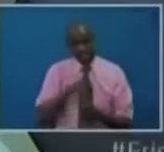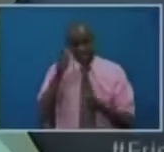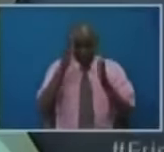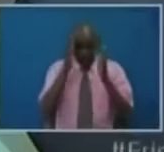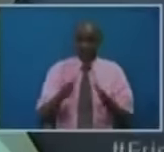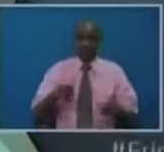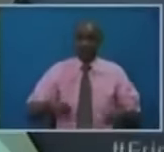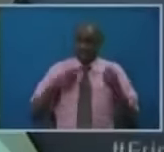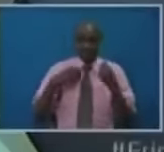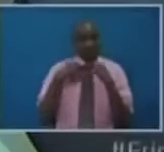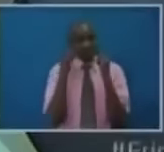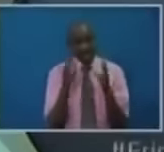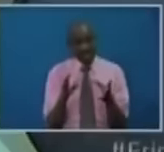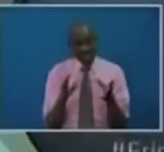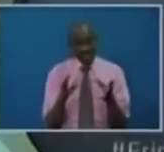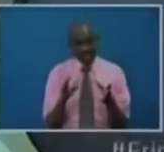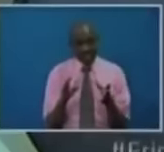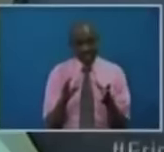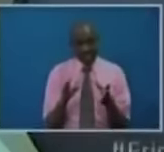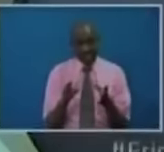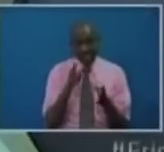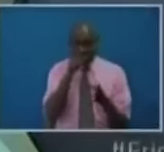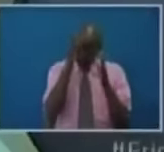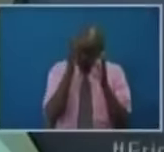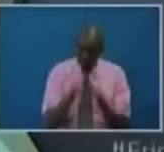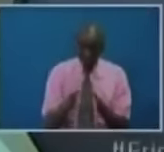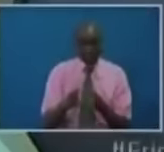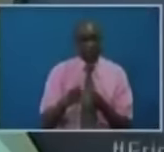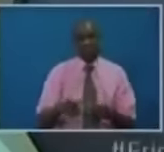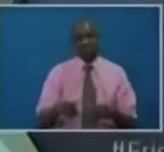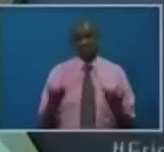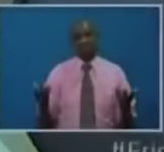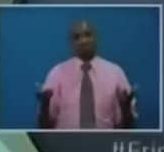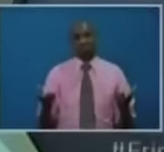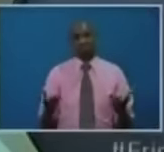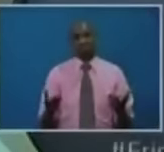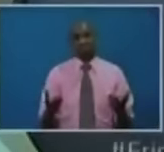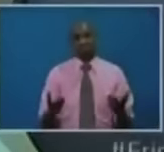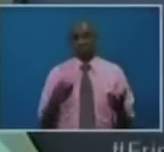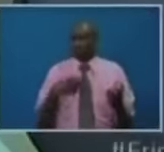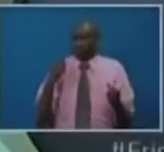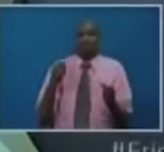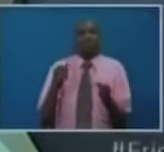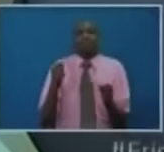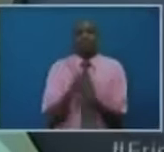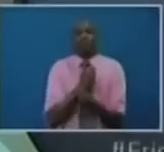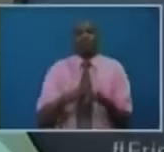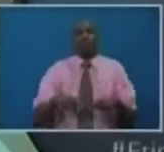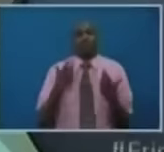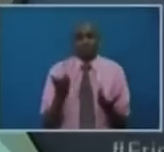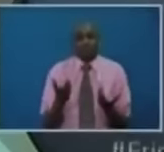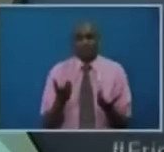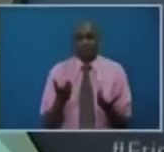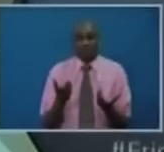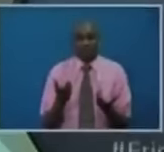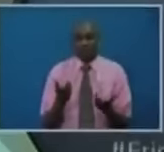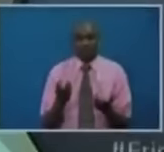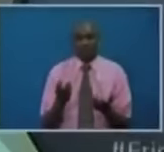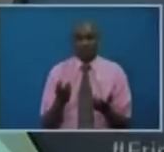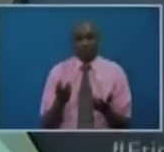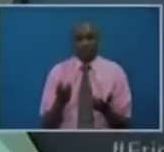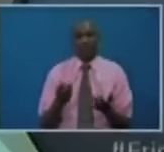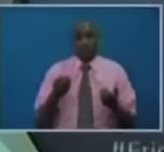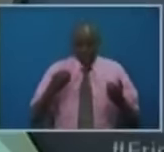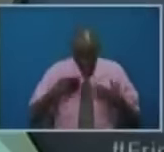rights of life, mm-hmm, that person does not even exist, and even he is not worthy to exist. That's why we have... What does lines mean? We